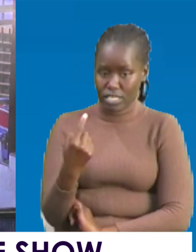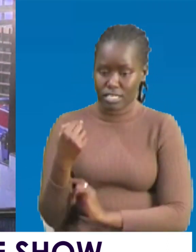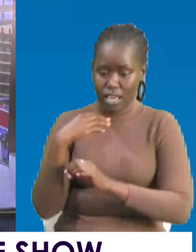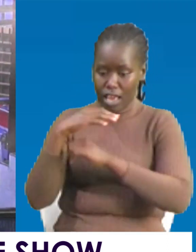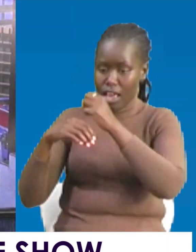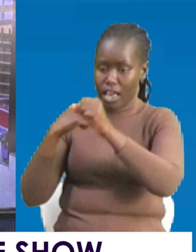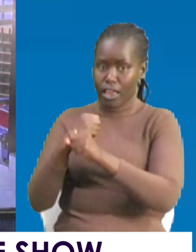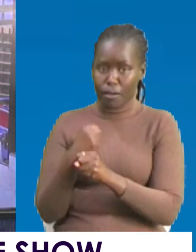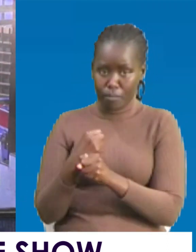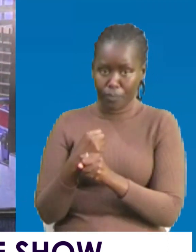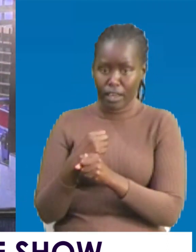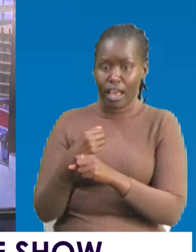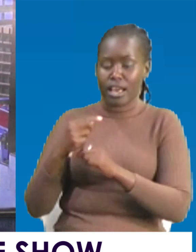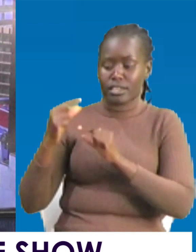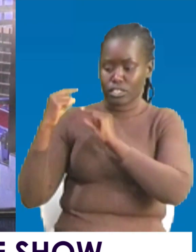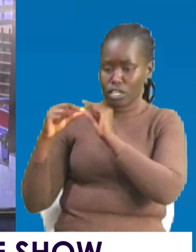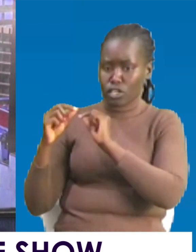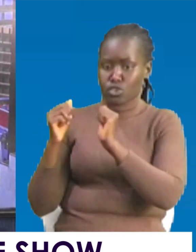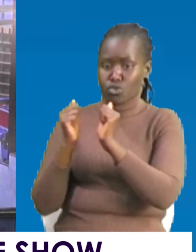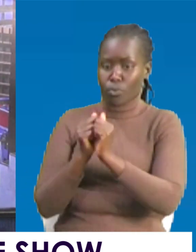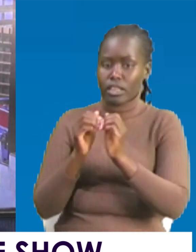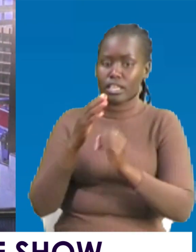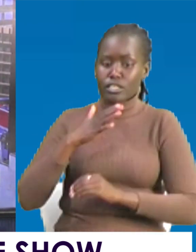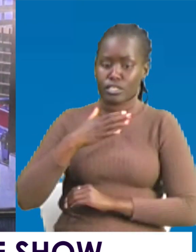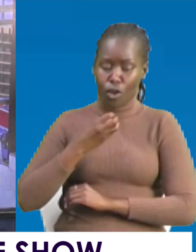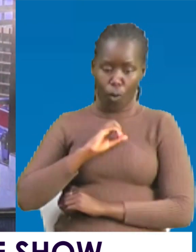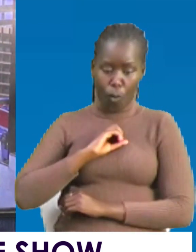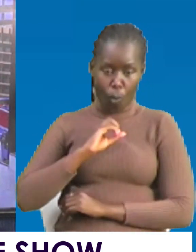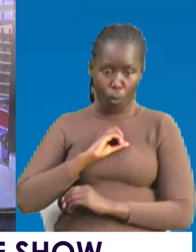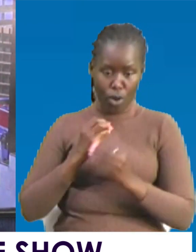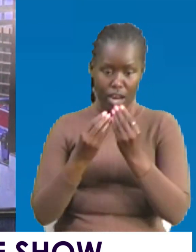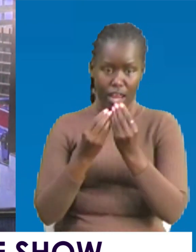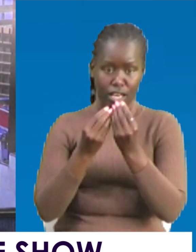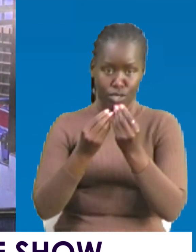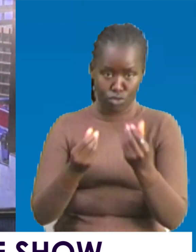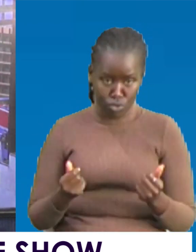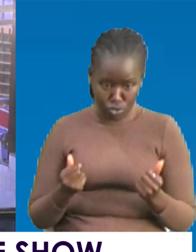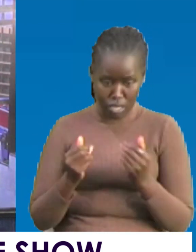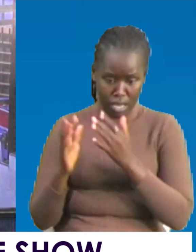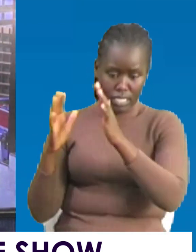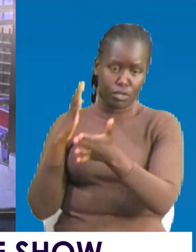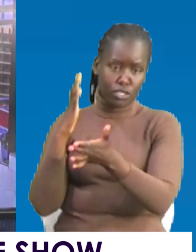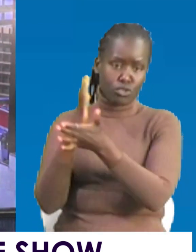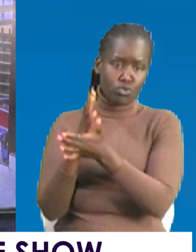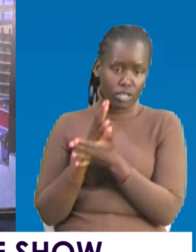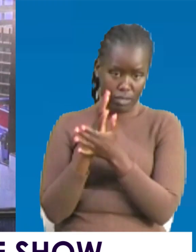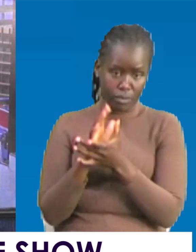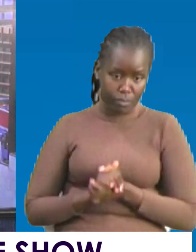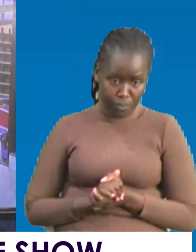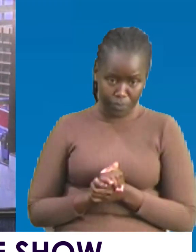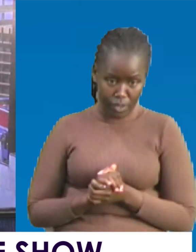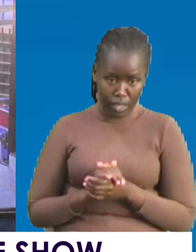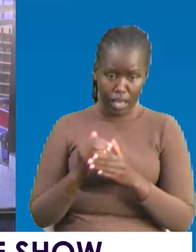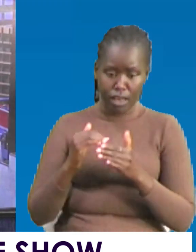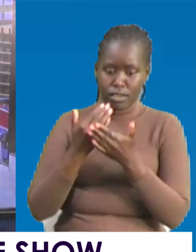century with its own solution. This is a century that celebrates truth and reality. Some time ago, amongst